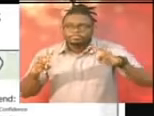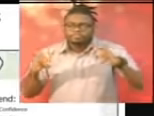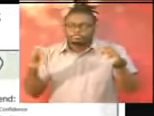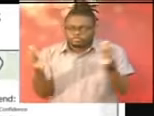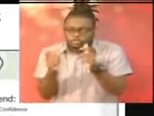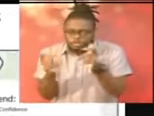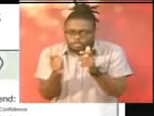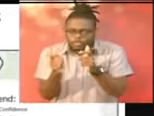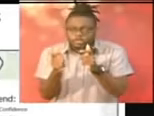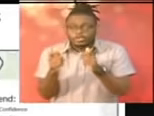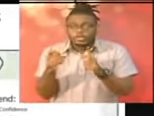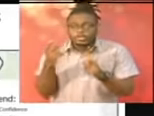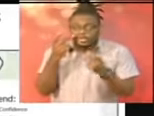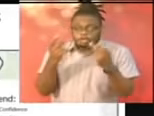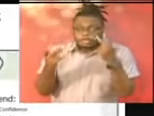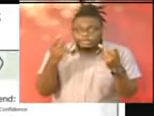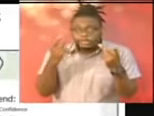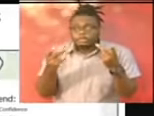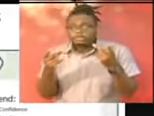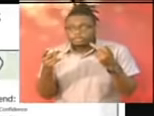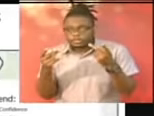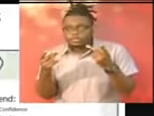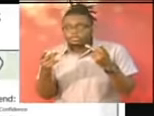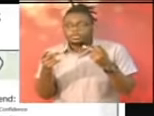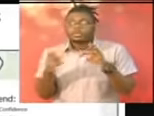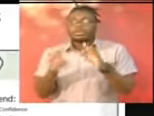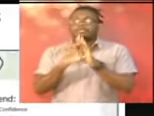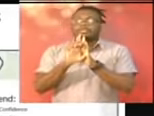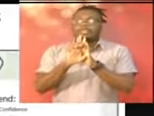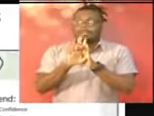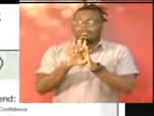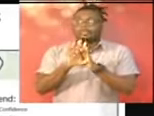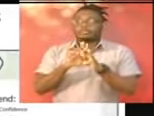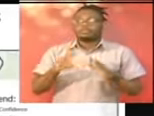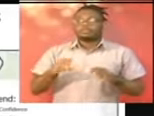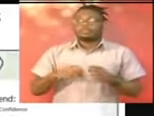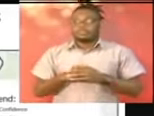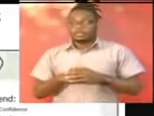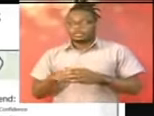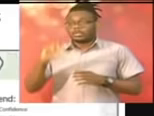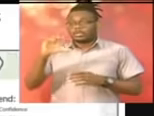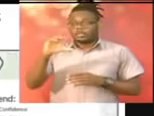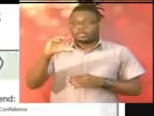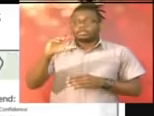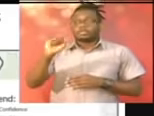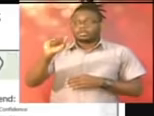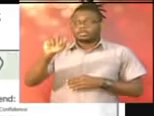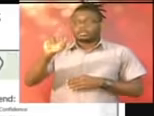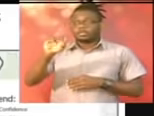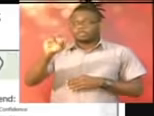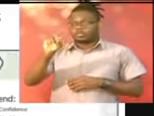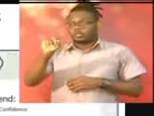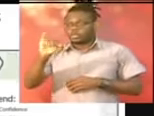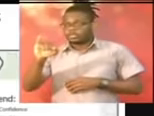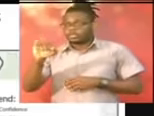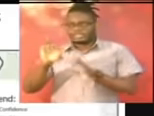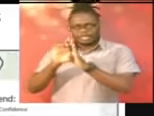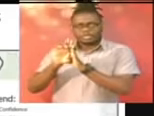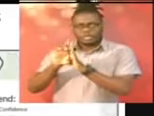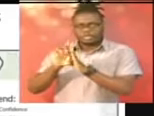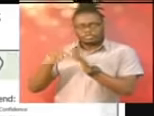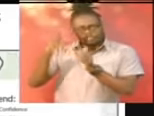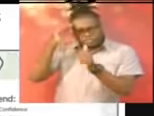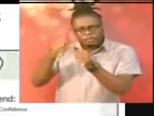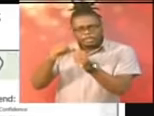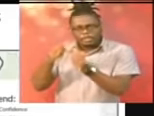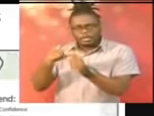in this particular instance in County Caroni. Before we go into that, however, I want to point out that despite these areas showing decreases over